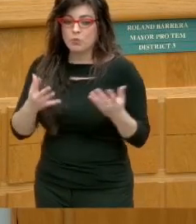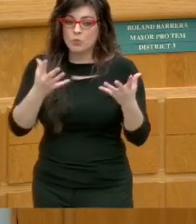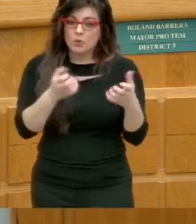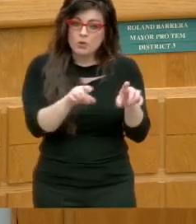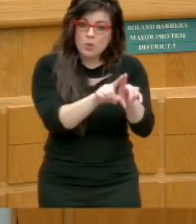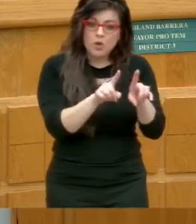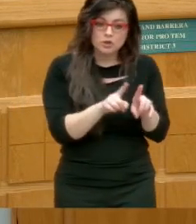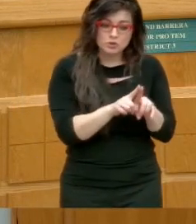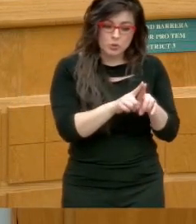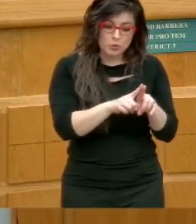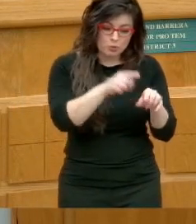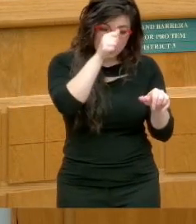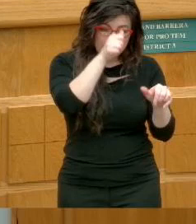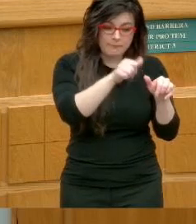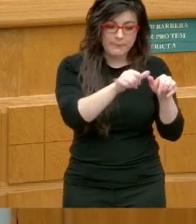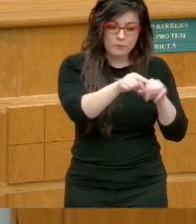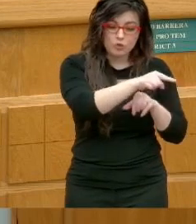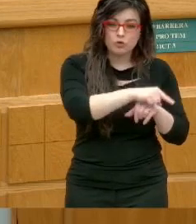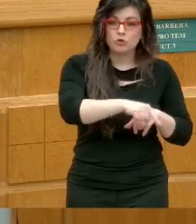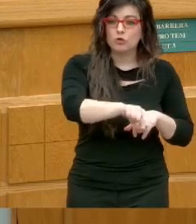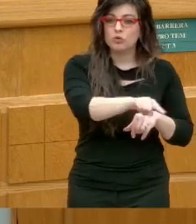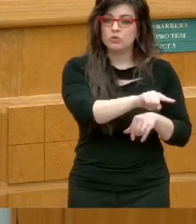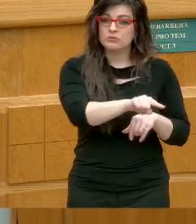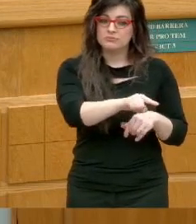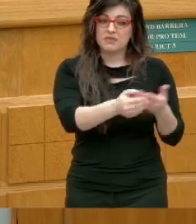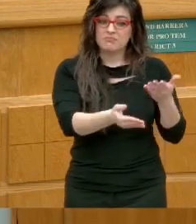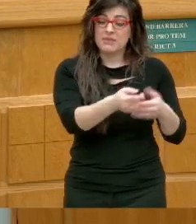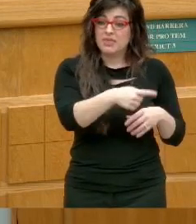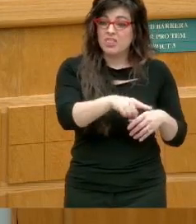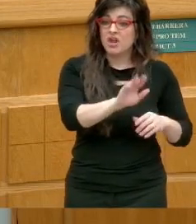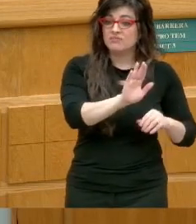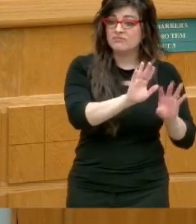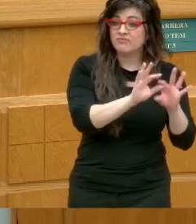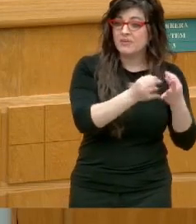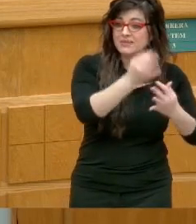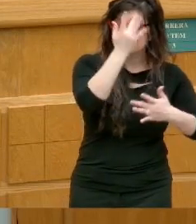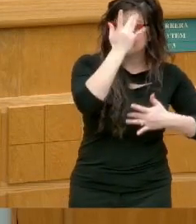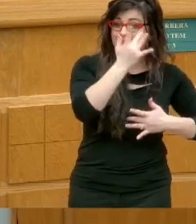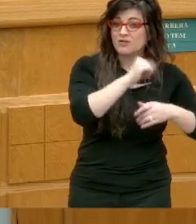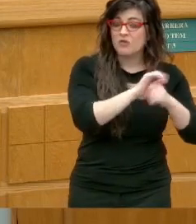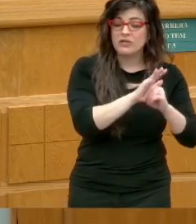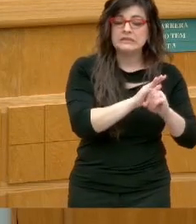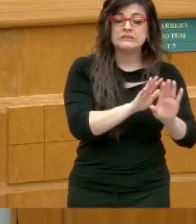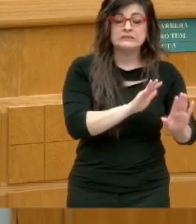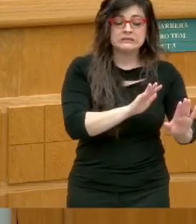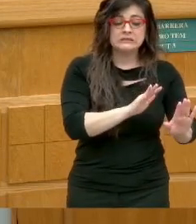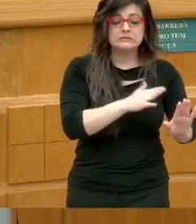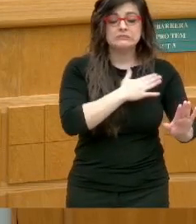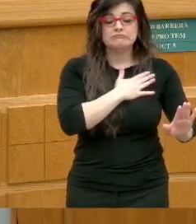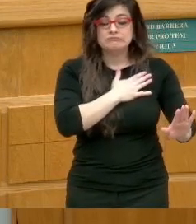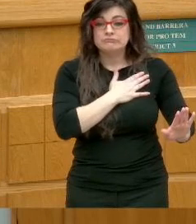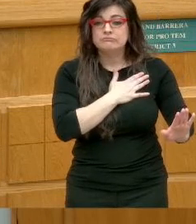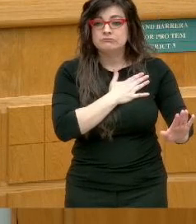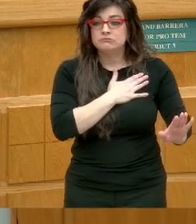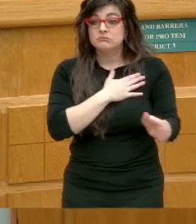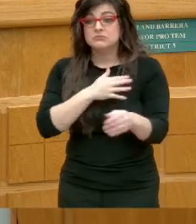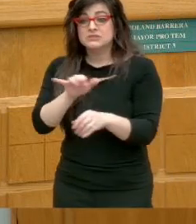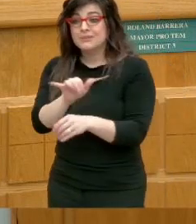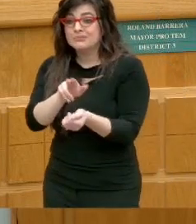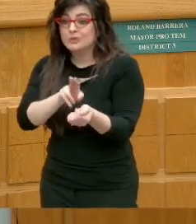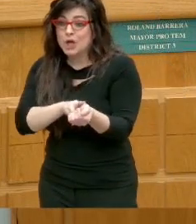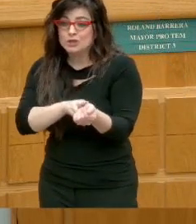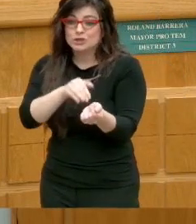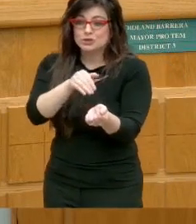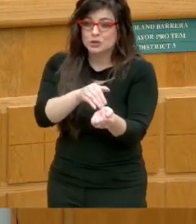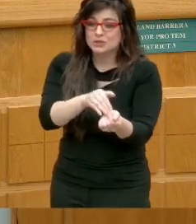the administration of their business, whether they be nurses or doctors or medical technicians or first responders. So Corpus Christi, you've done a great job. Keep